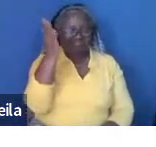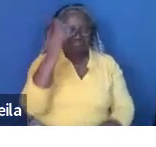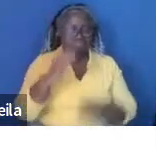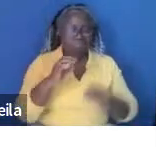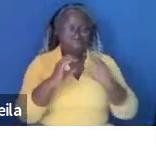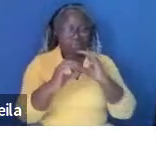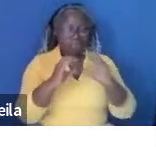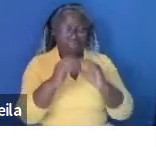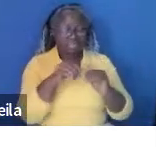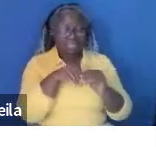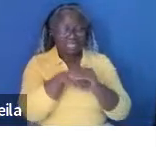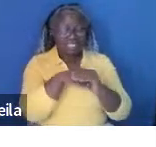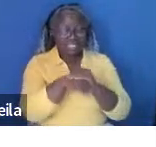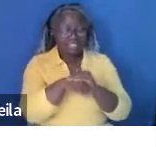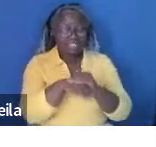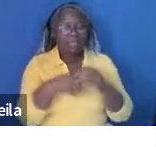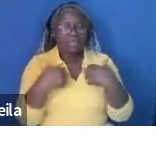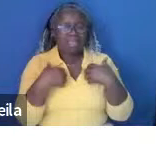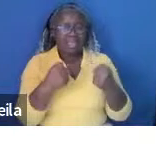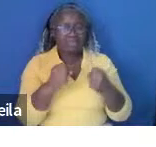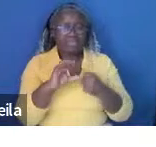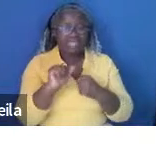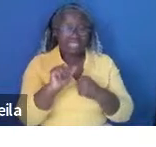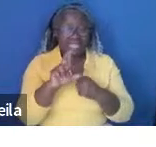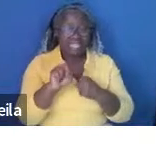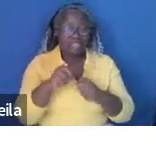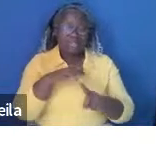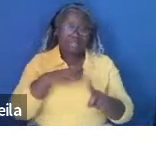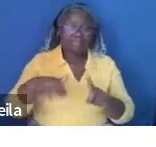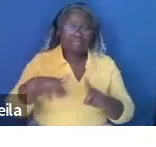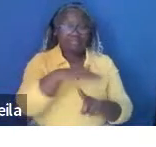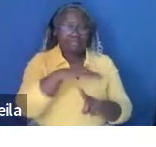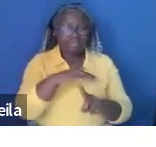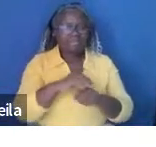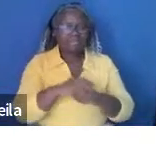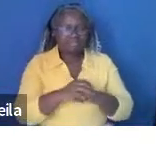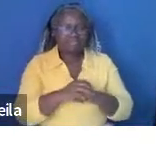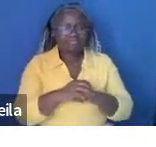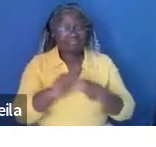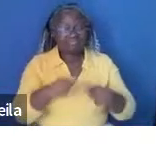environments. Zenaib, the floor is yours.